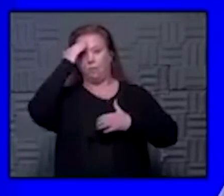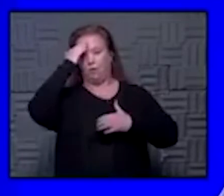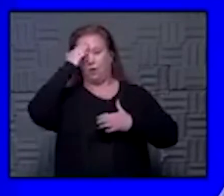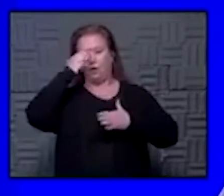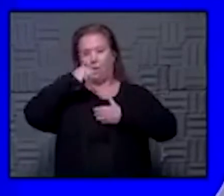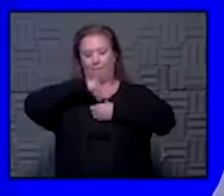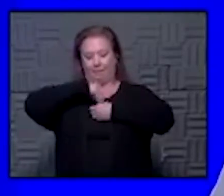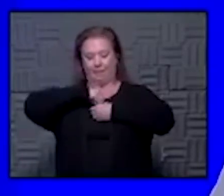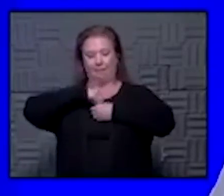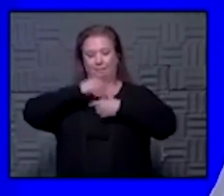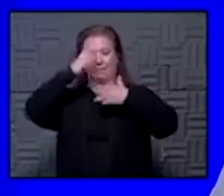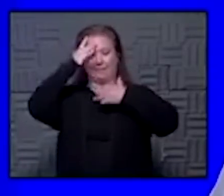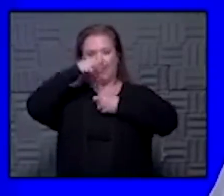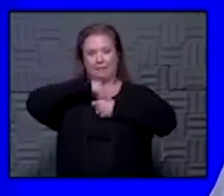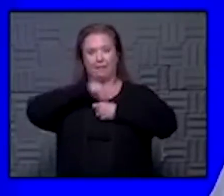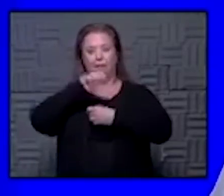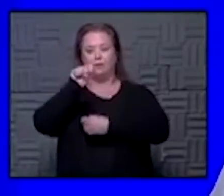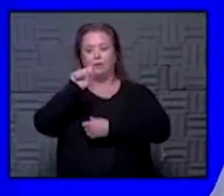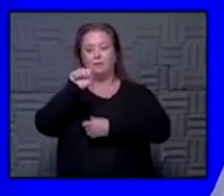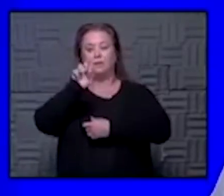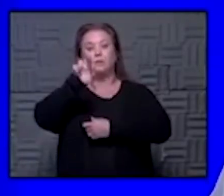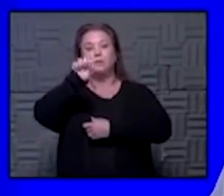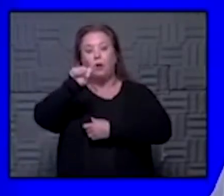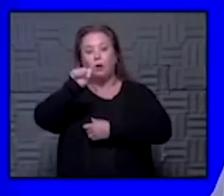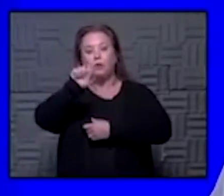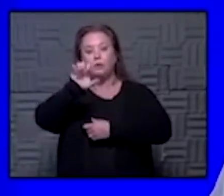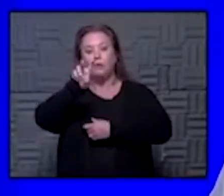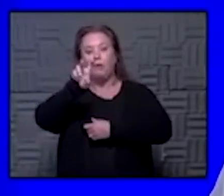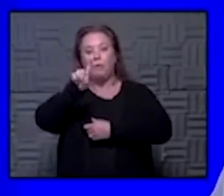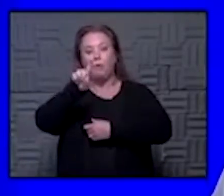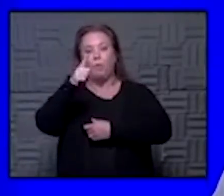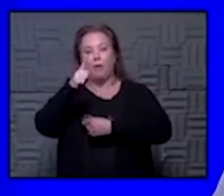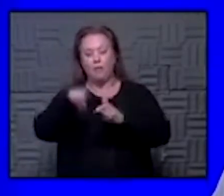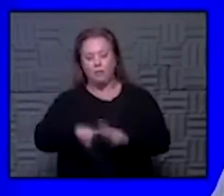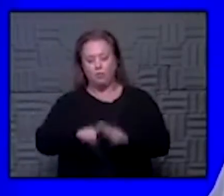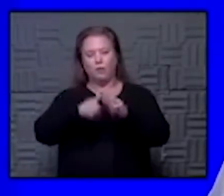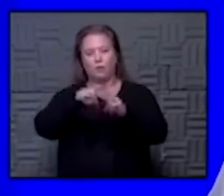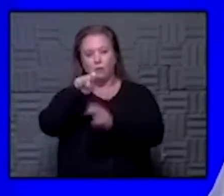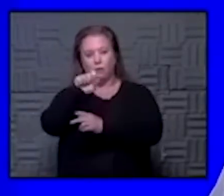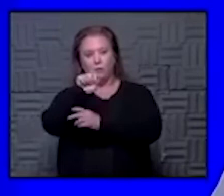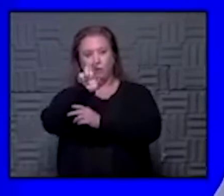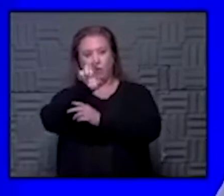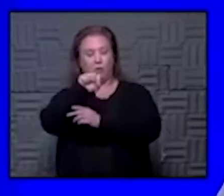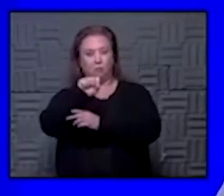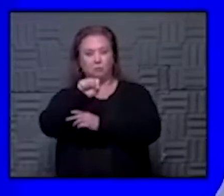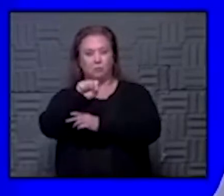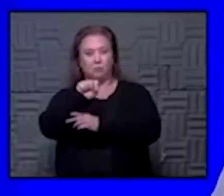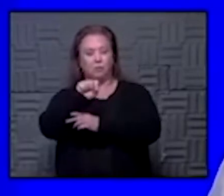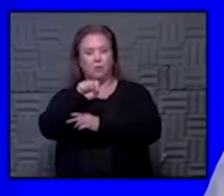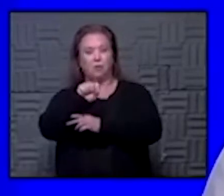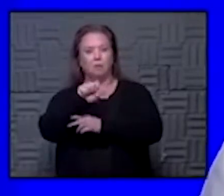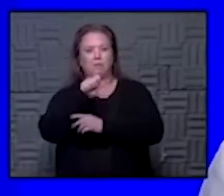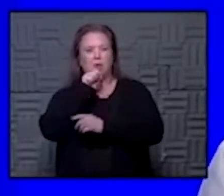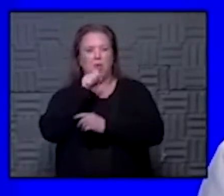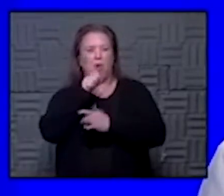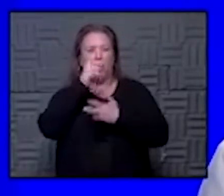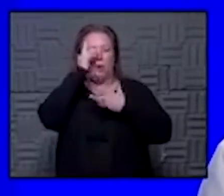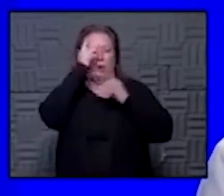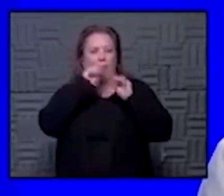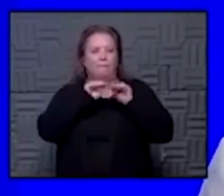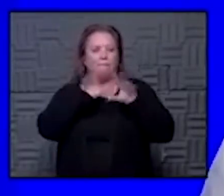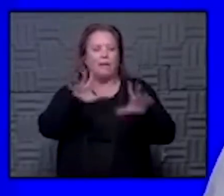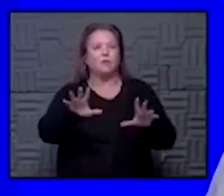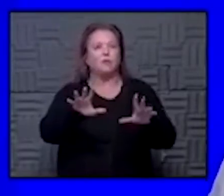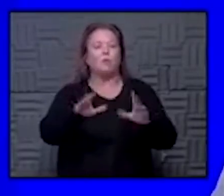have the disease. So for SARS-CoV-1, or the original SARS, you really weren't infectious until 5 to 7 days,